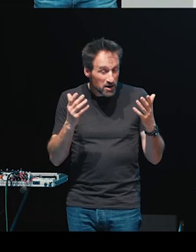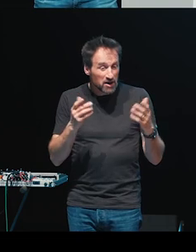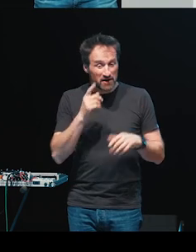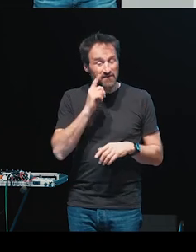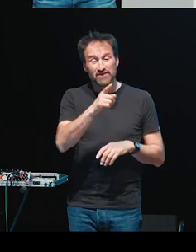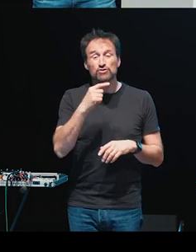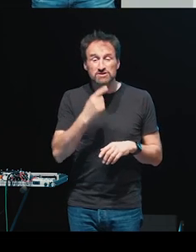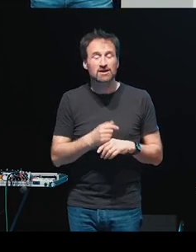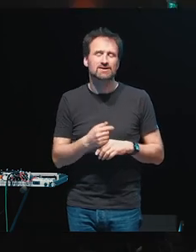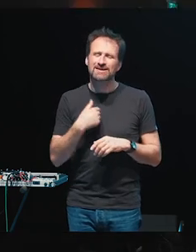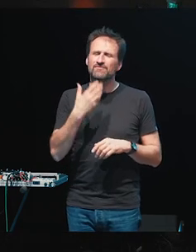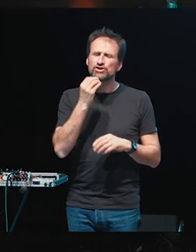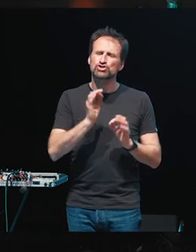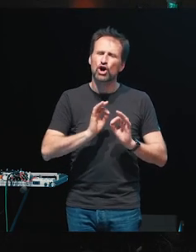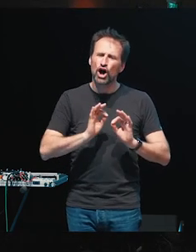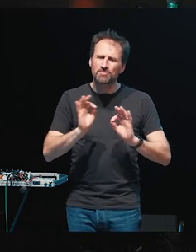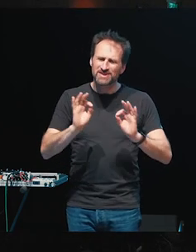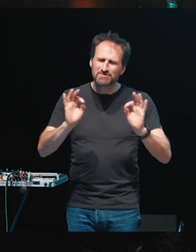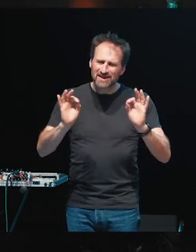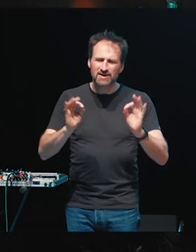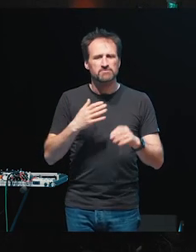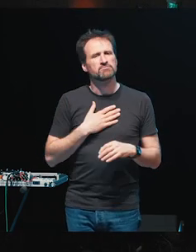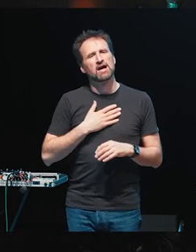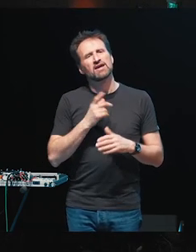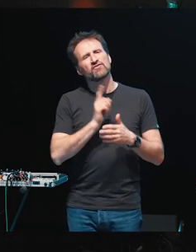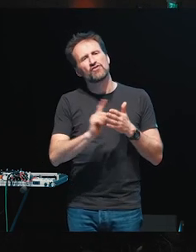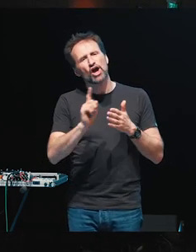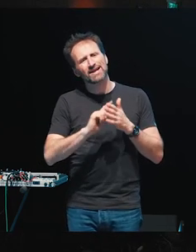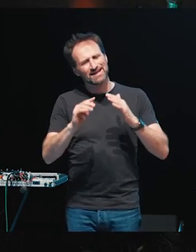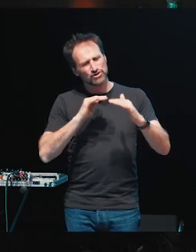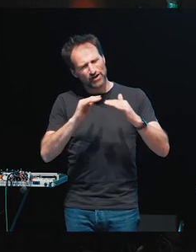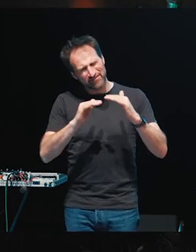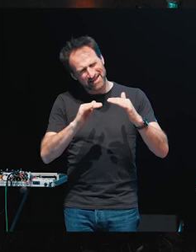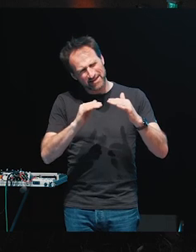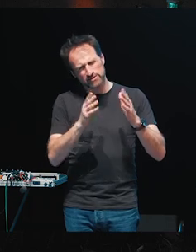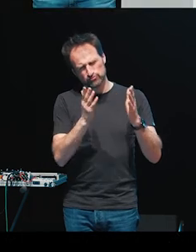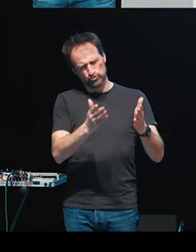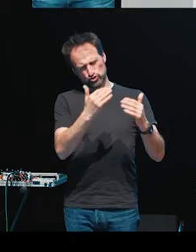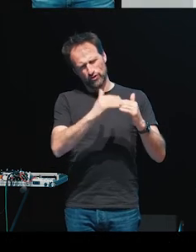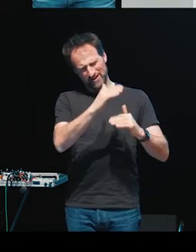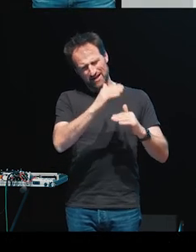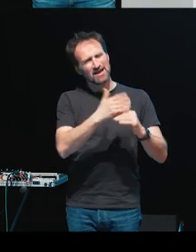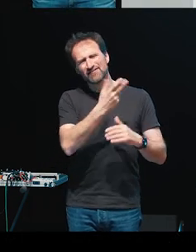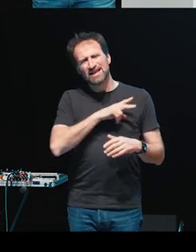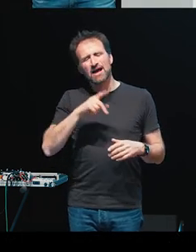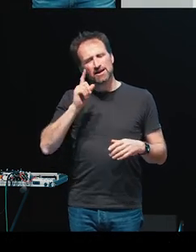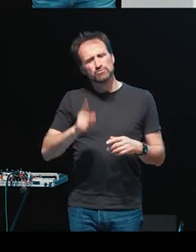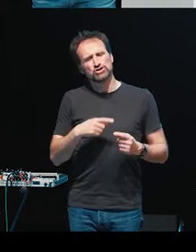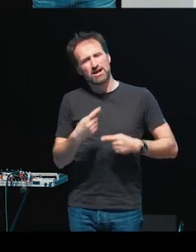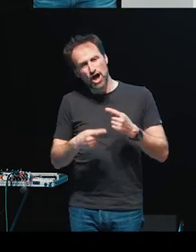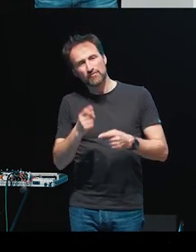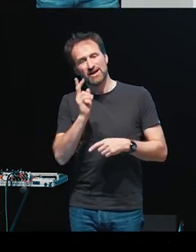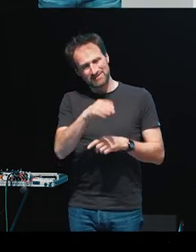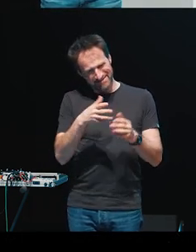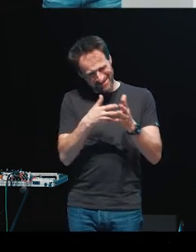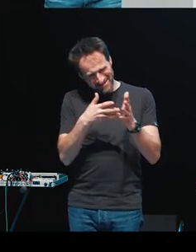Optimizely, where you say that this is my weekly traffic. How long should I run this experiment to see a statistically significant result?